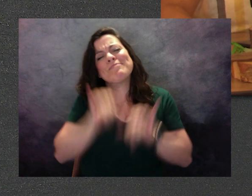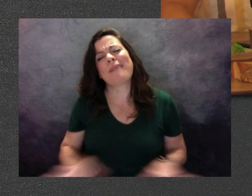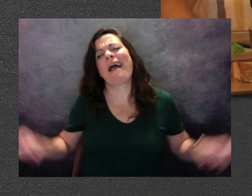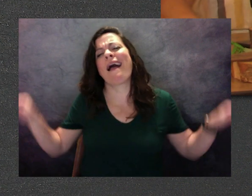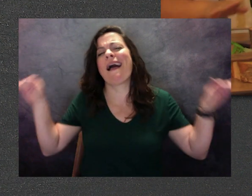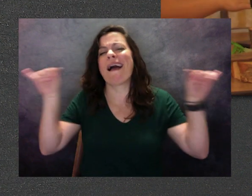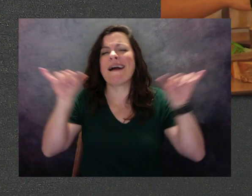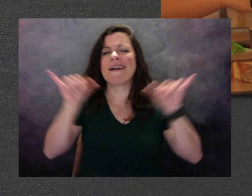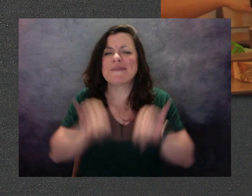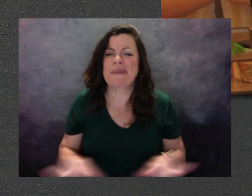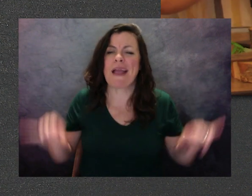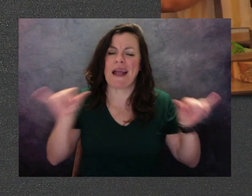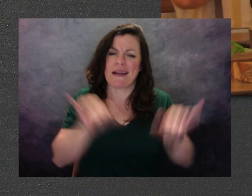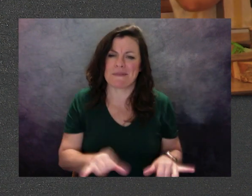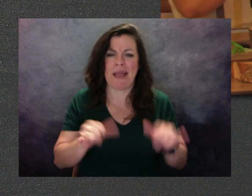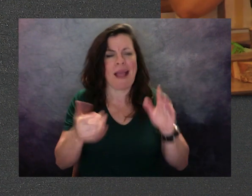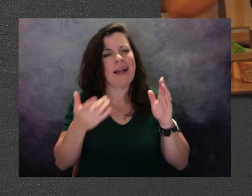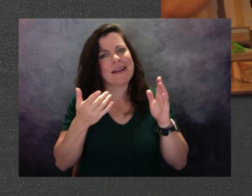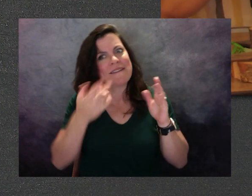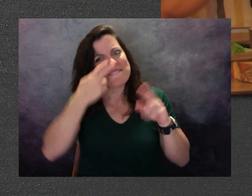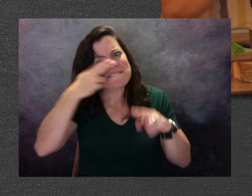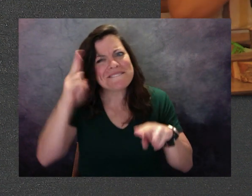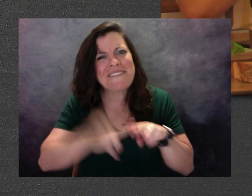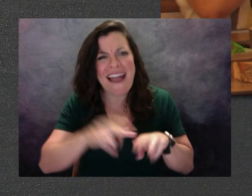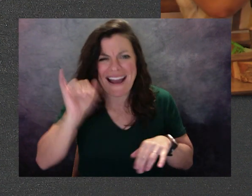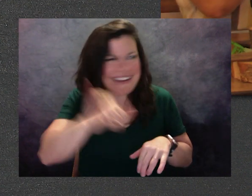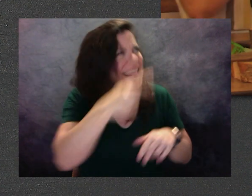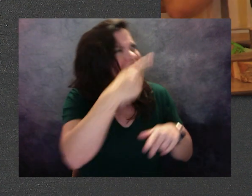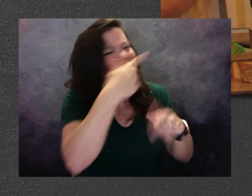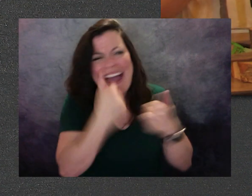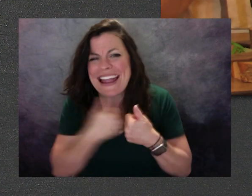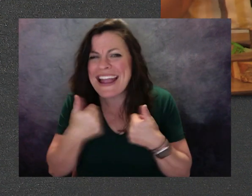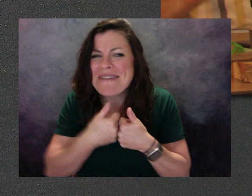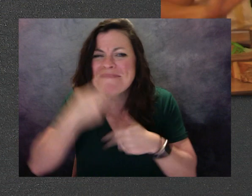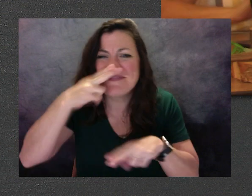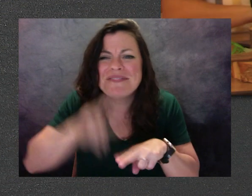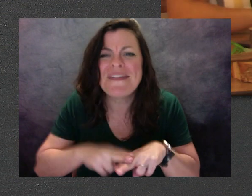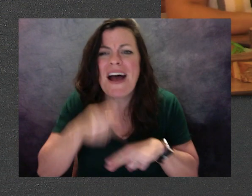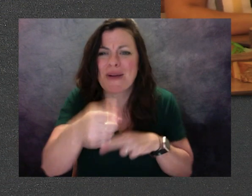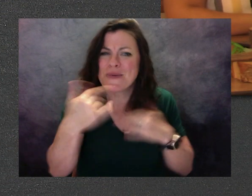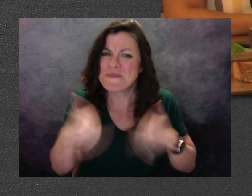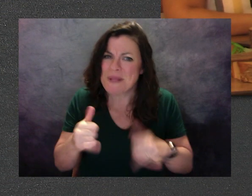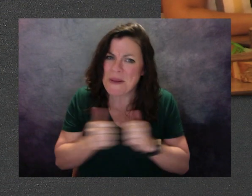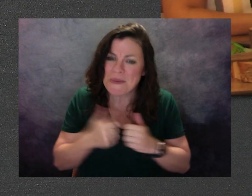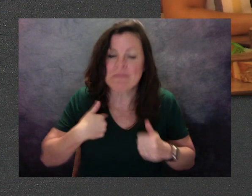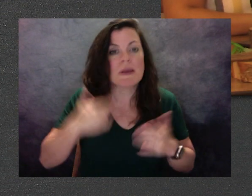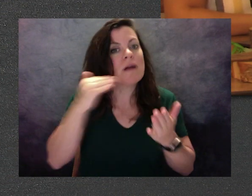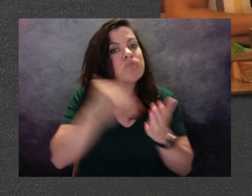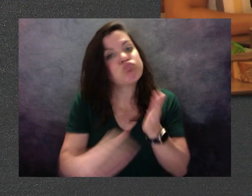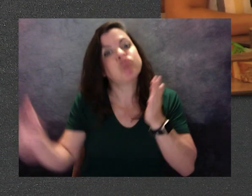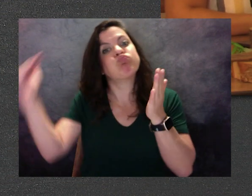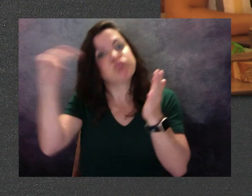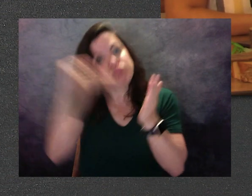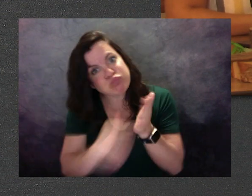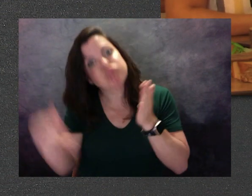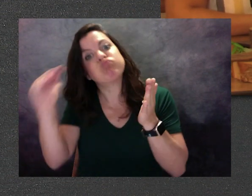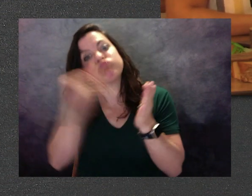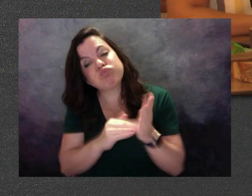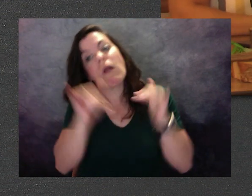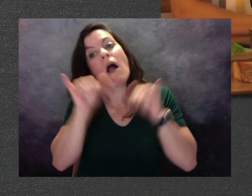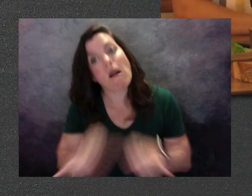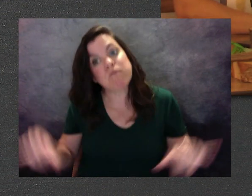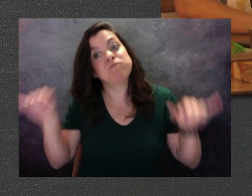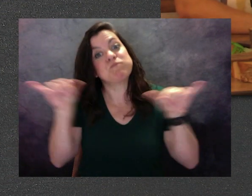is something that goes over and over and over again. Take a look around your house right now or wherever you are at watching